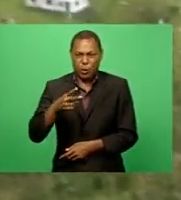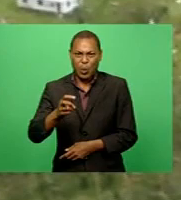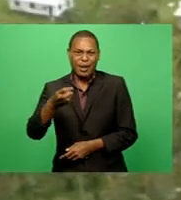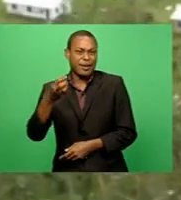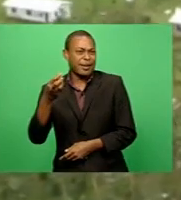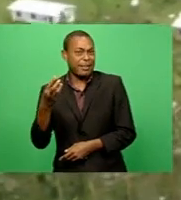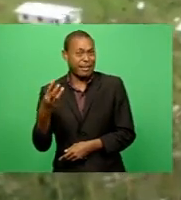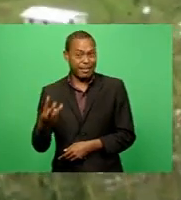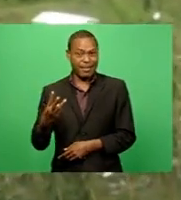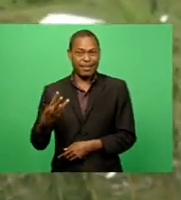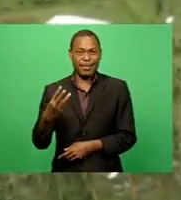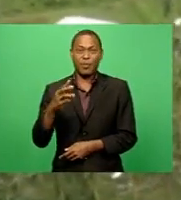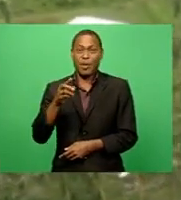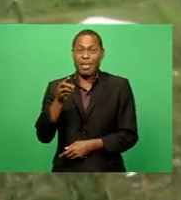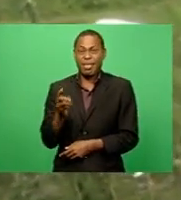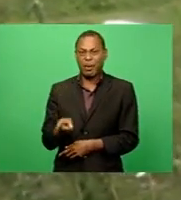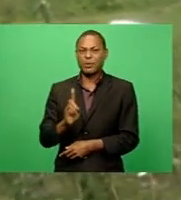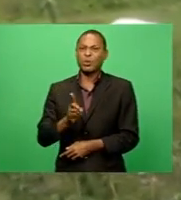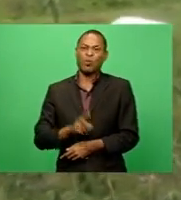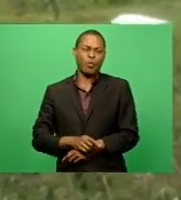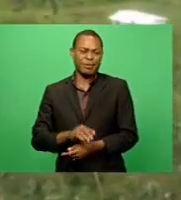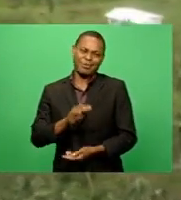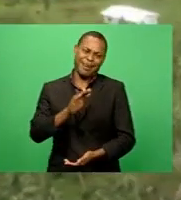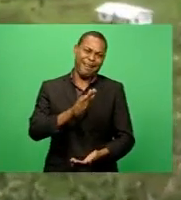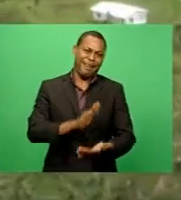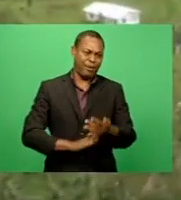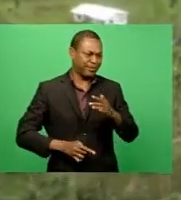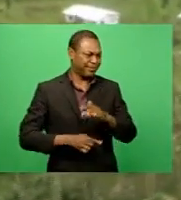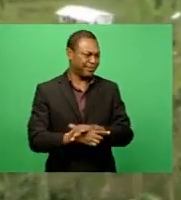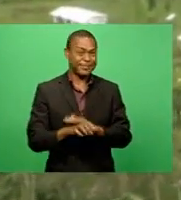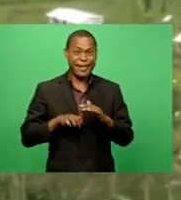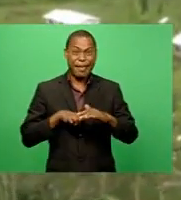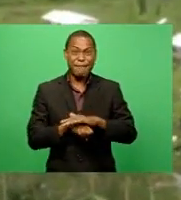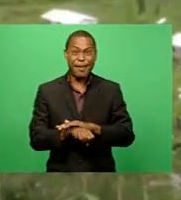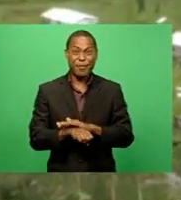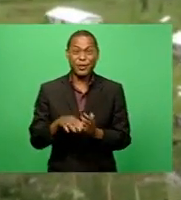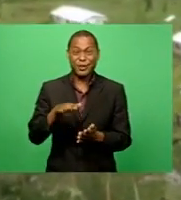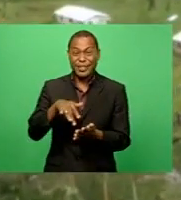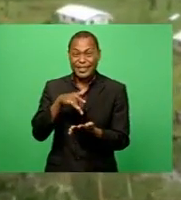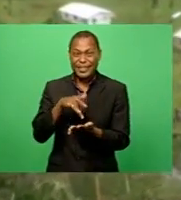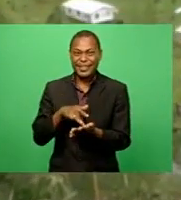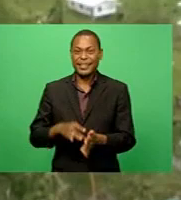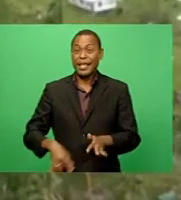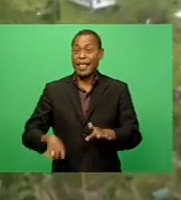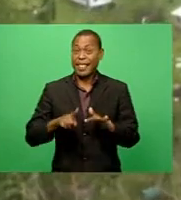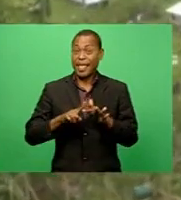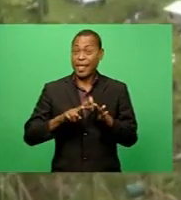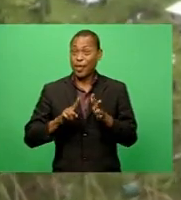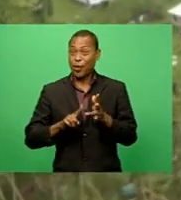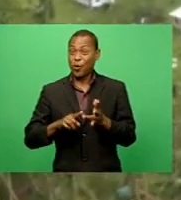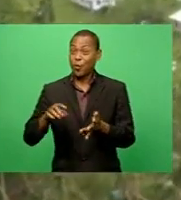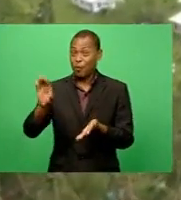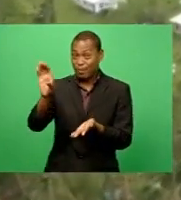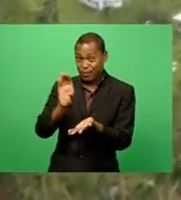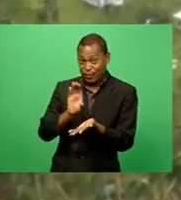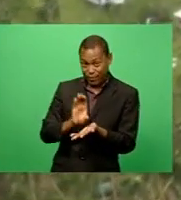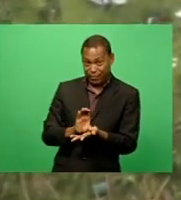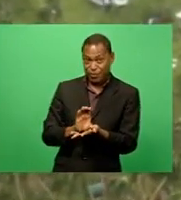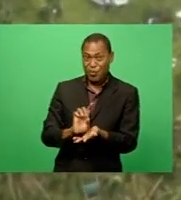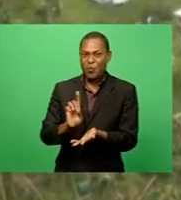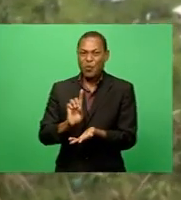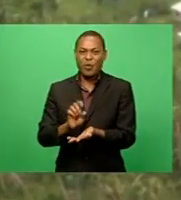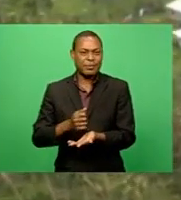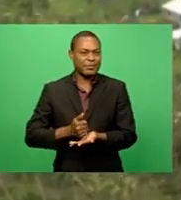homes and seek shelter in hundreds of evacuation centers. The EU funding will support humanitarian aid partners already on the ground